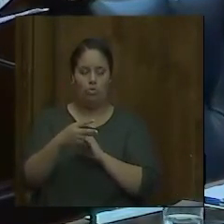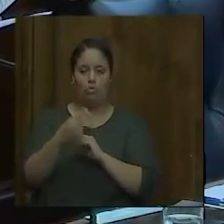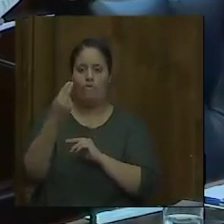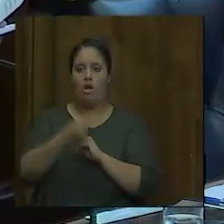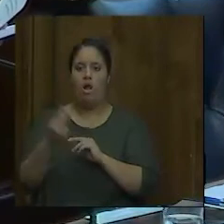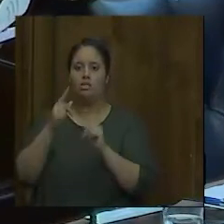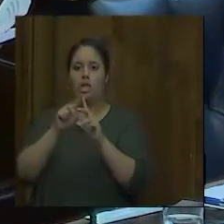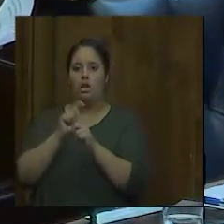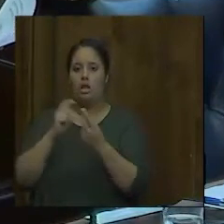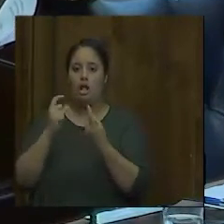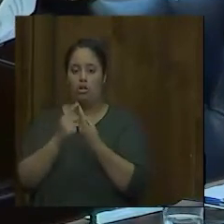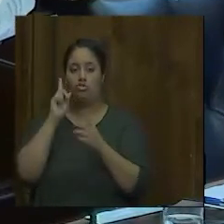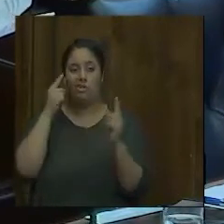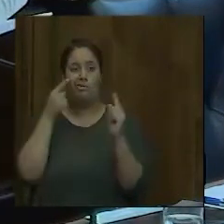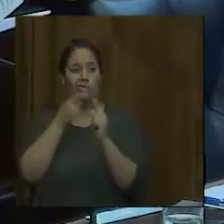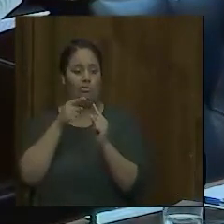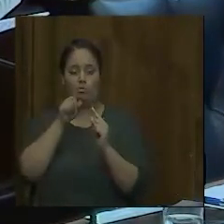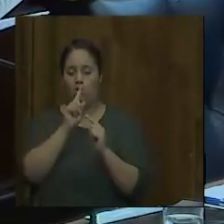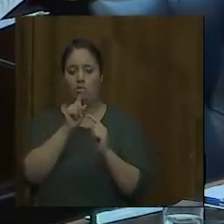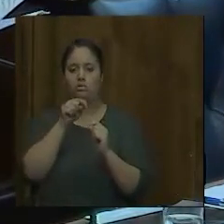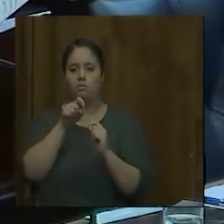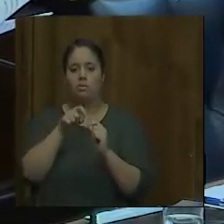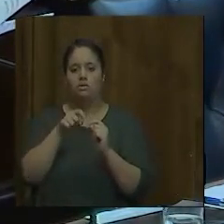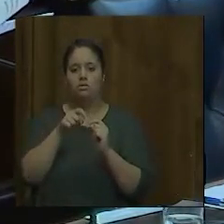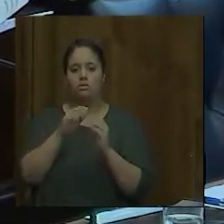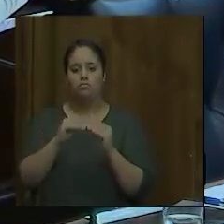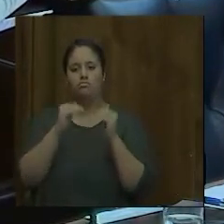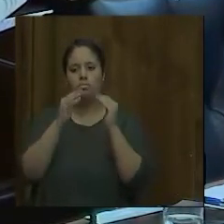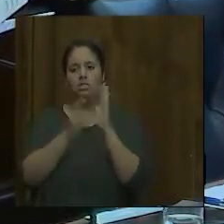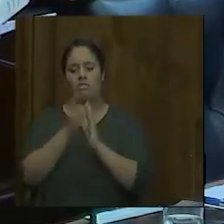Arts and Culture, which aims to facilitate the development,